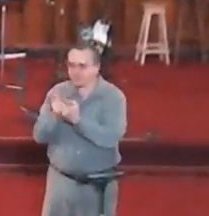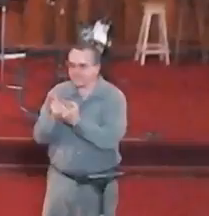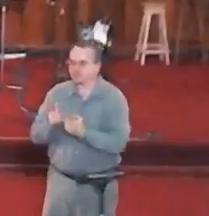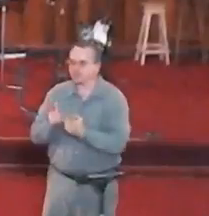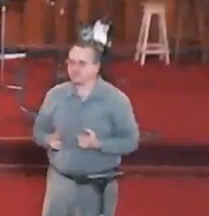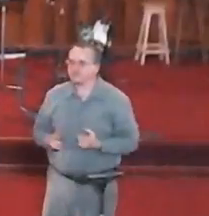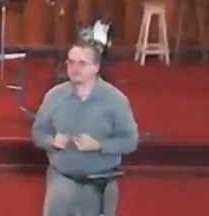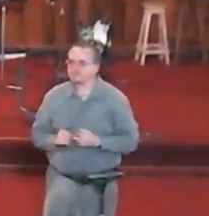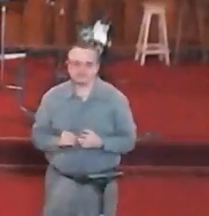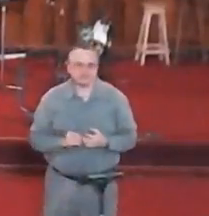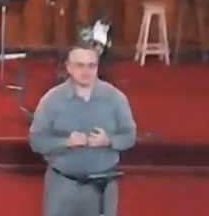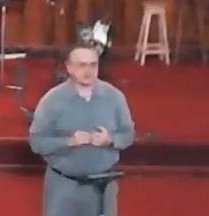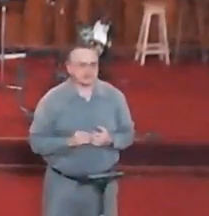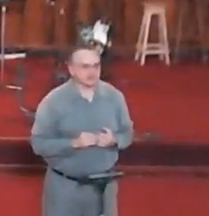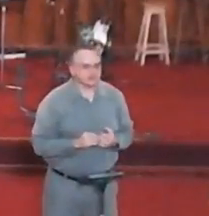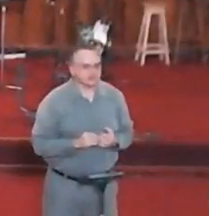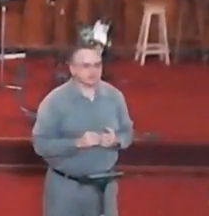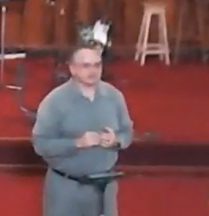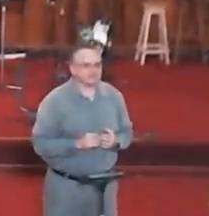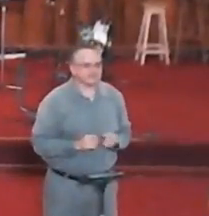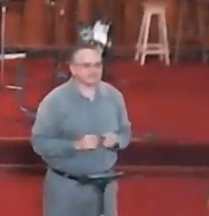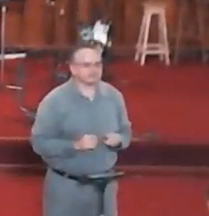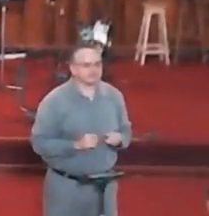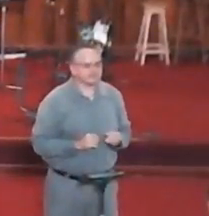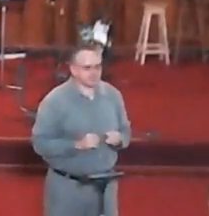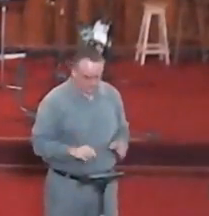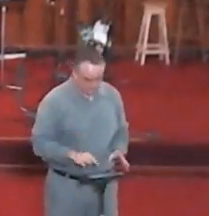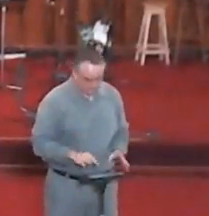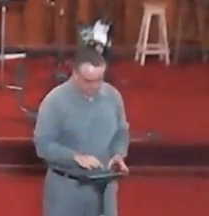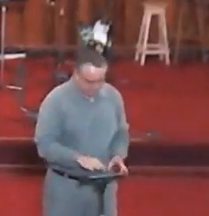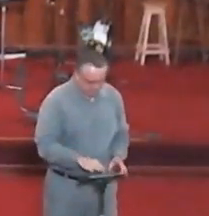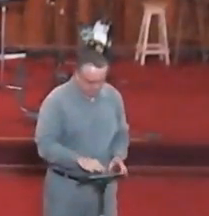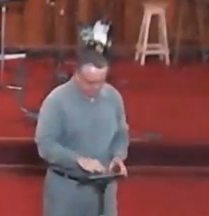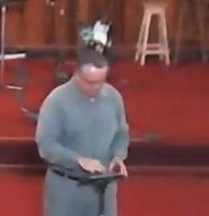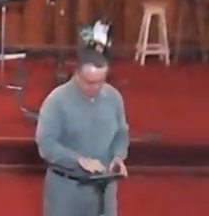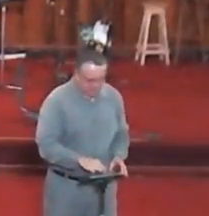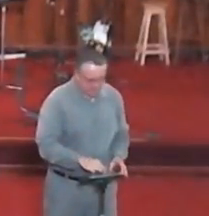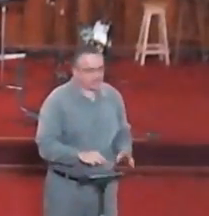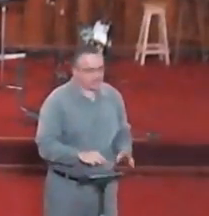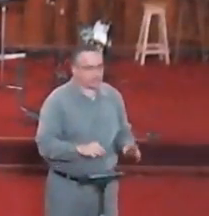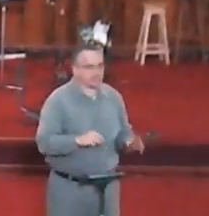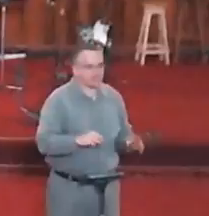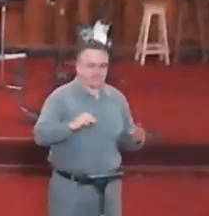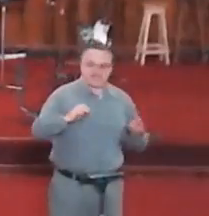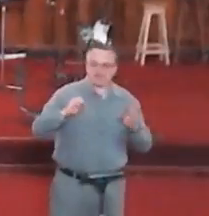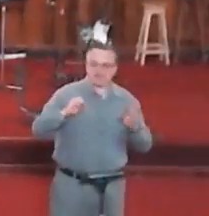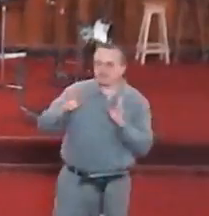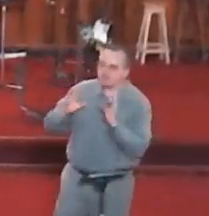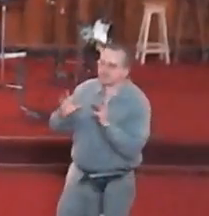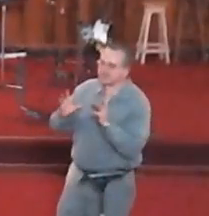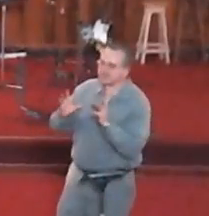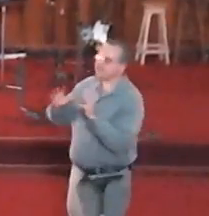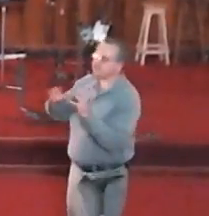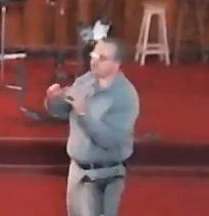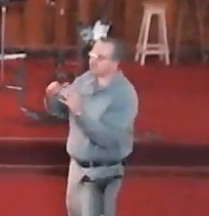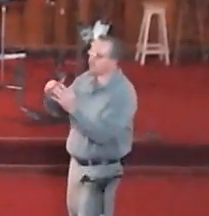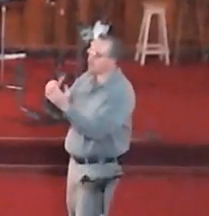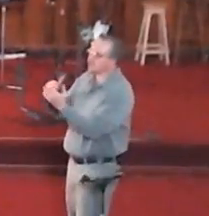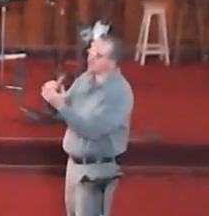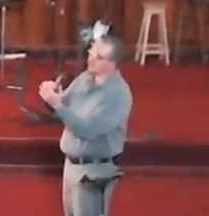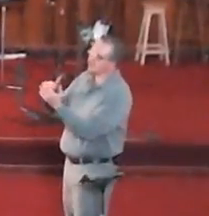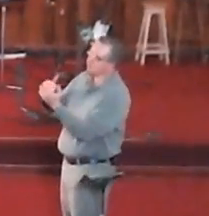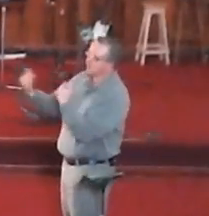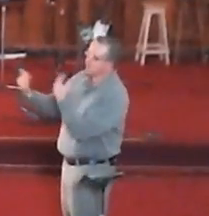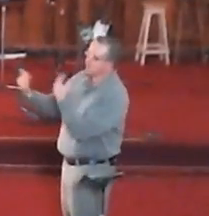mi lengua. But everywhere it says the part of your body or the part of yourself, we're going to replace that with my tongue. Y lo que vamos a hacer es que vamos a